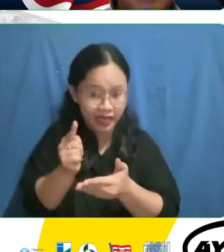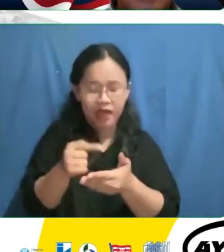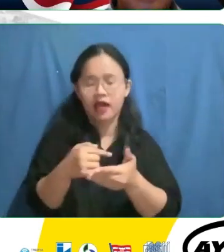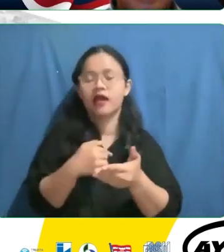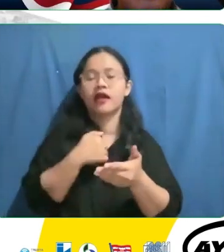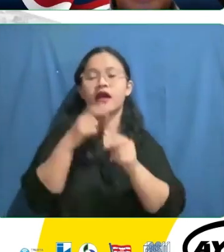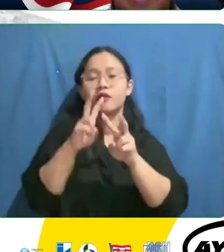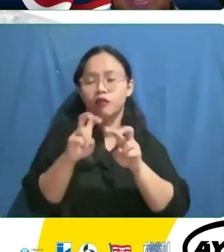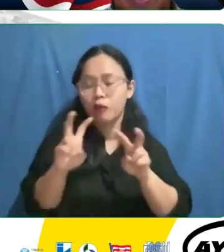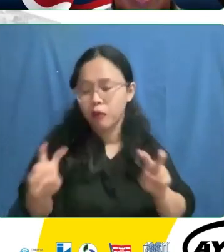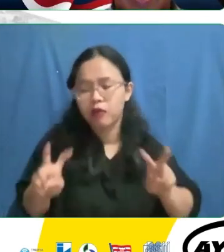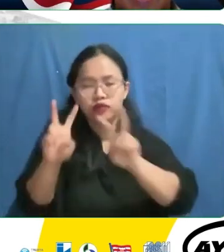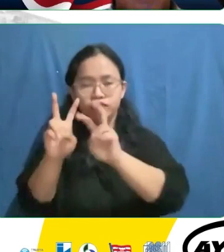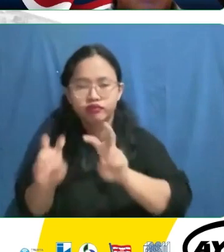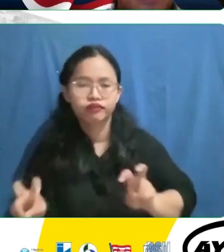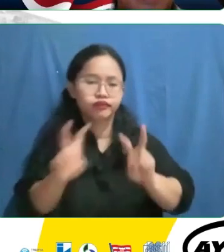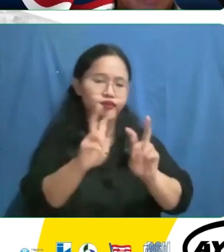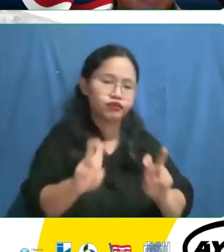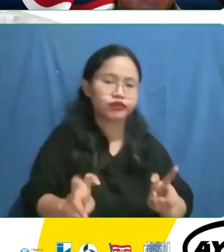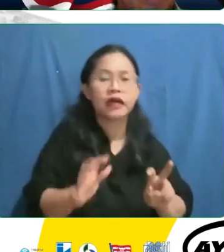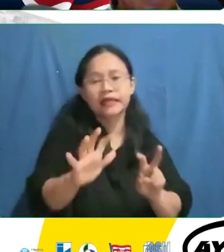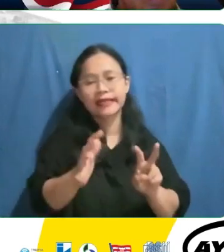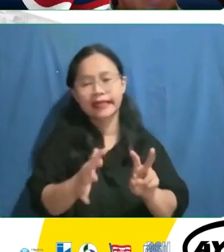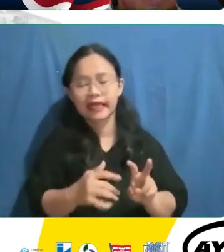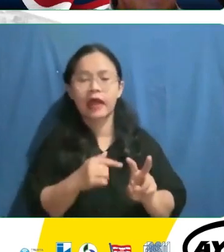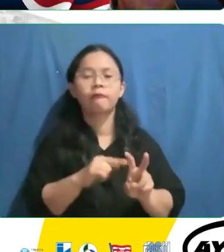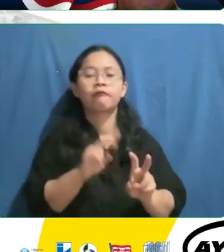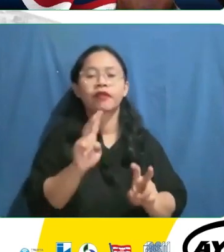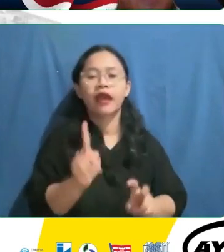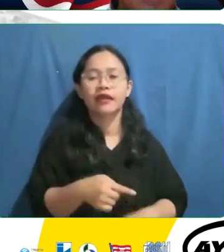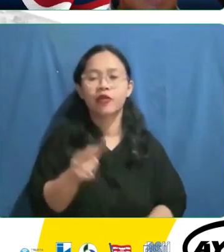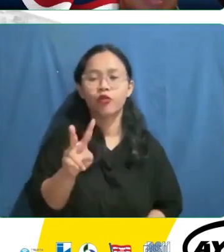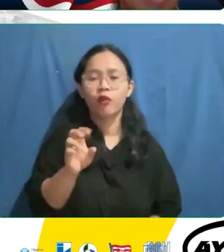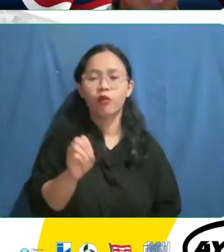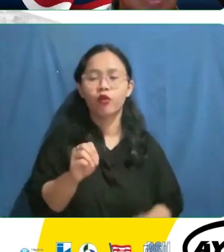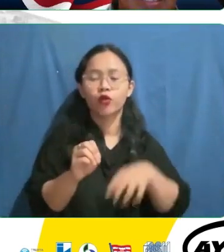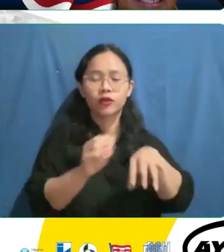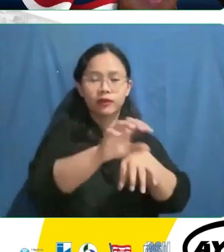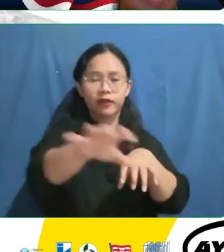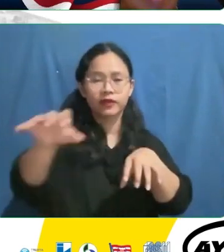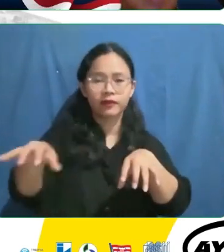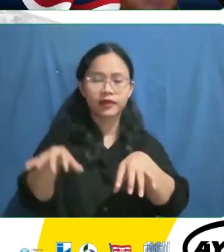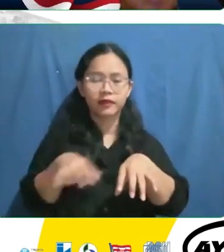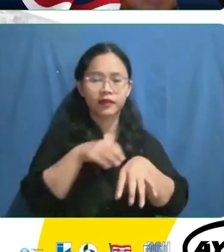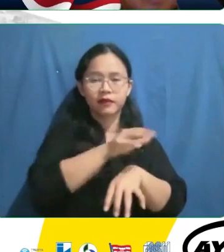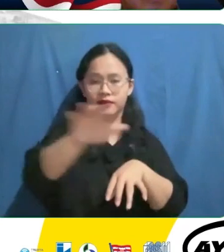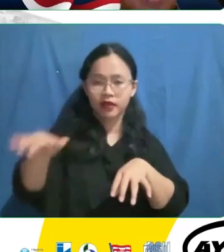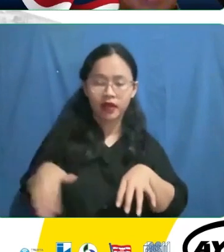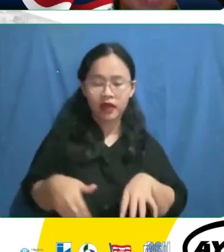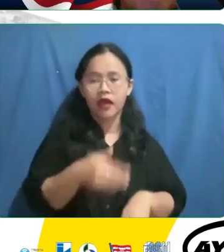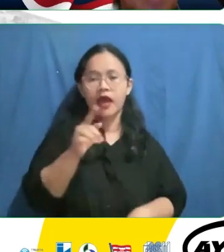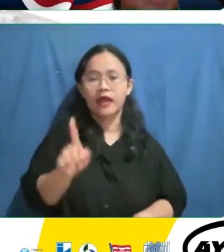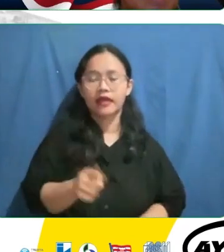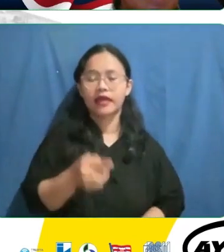district and city in Indonesia. Of the 5 provinces, you can see here that in Jakarta